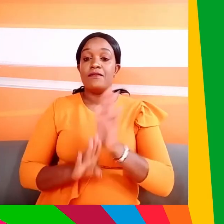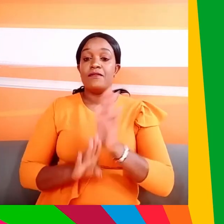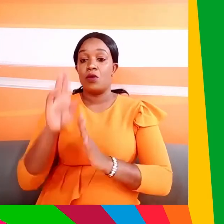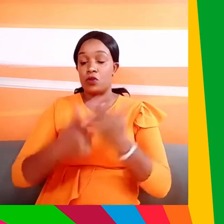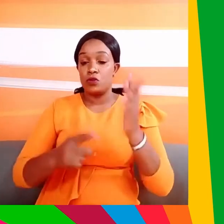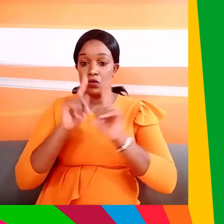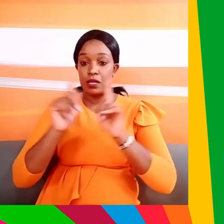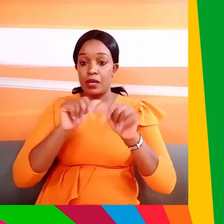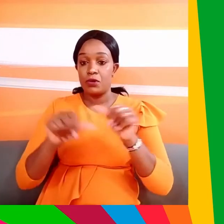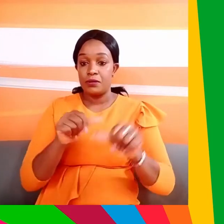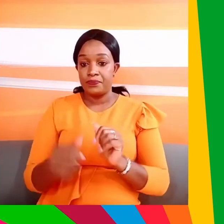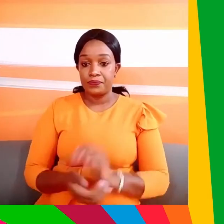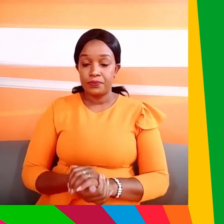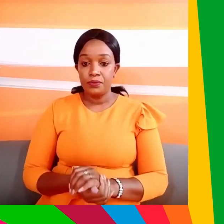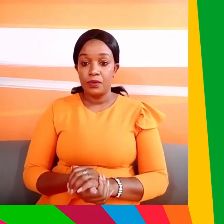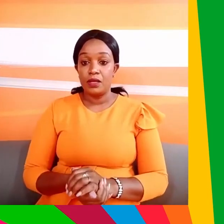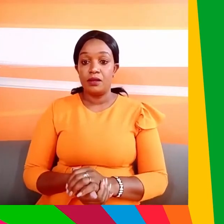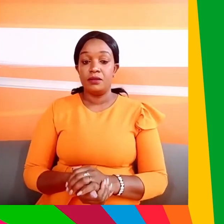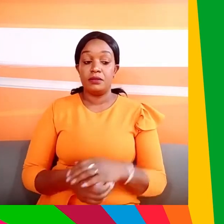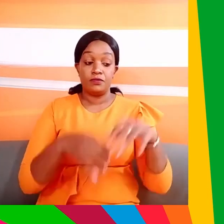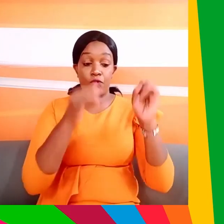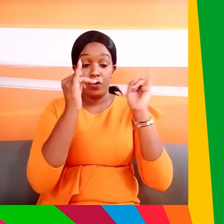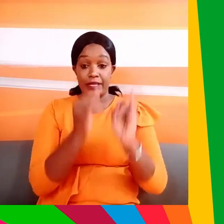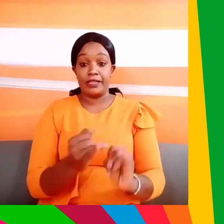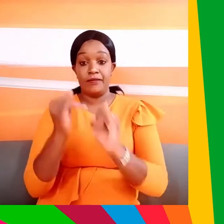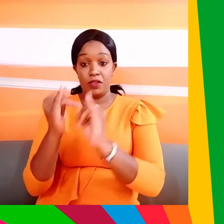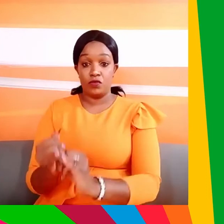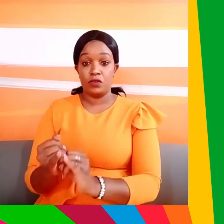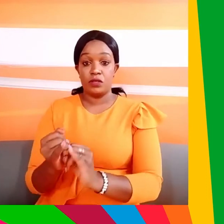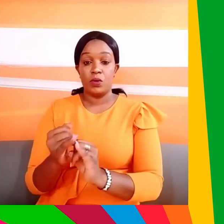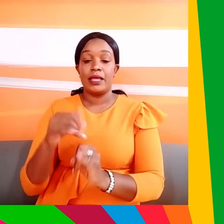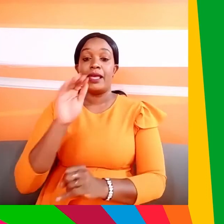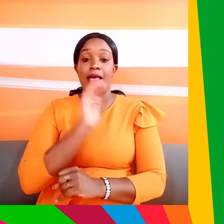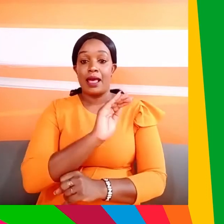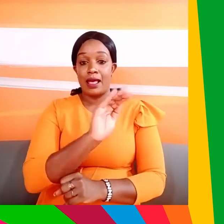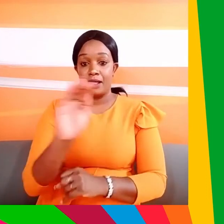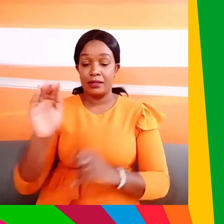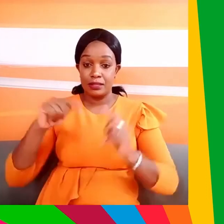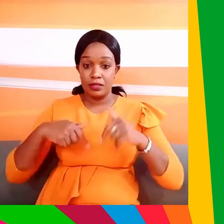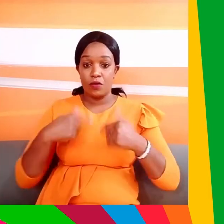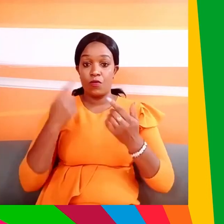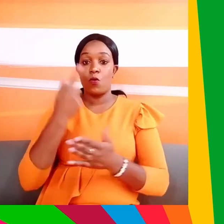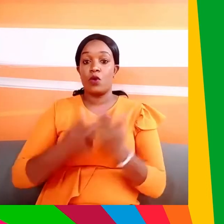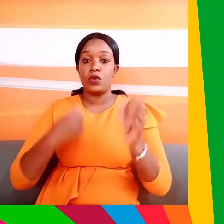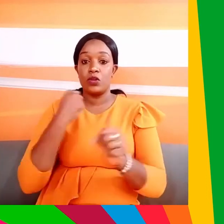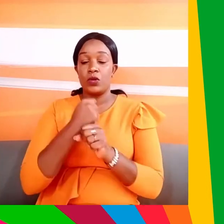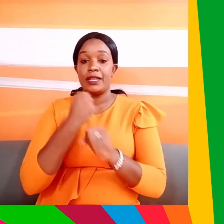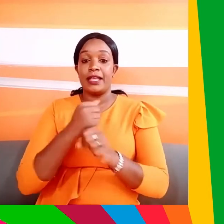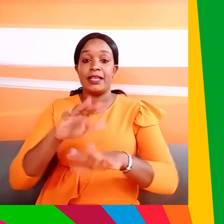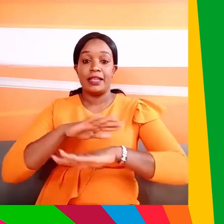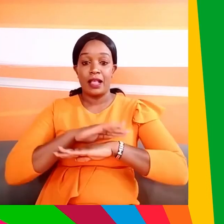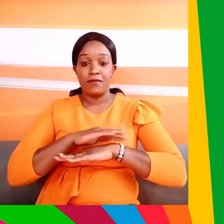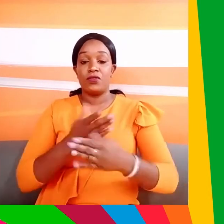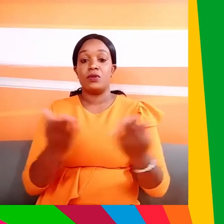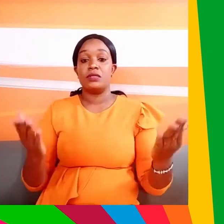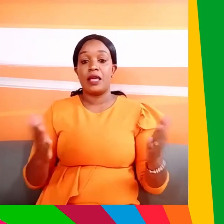for individuals, we have to be asking ourselves, are we doing enough? You know, this is one of the biggest shocks that almost all of us have faced in our